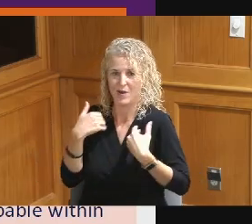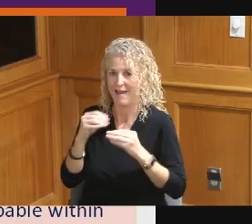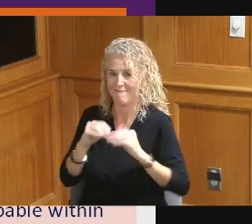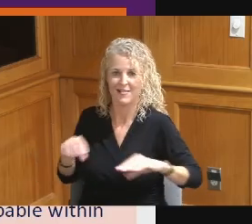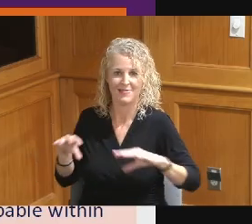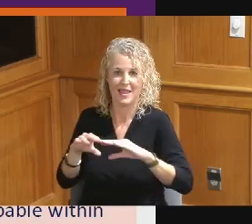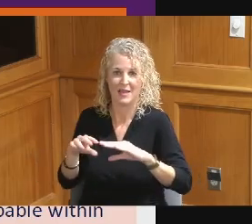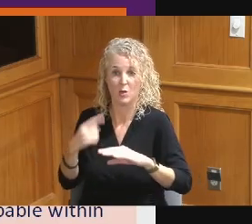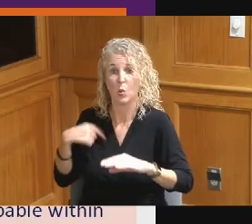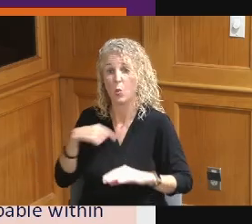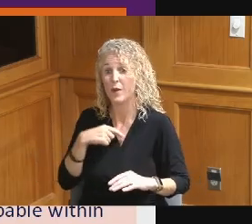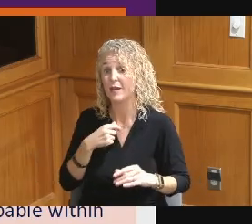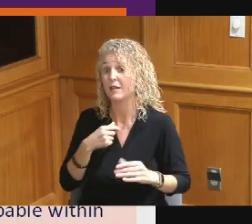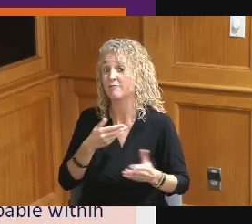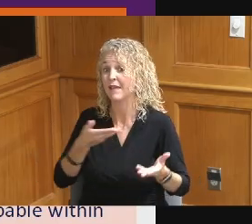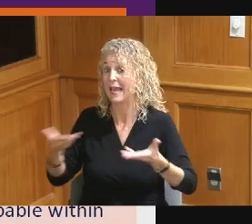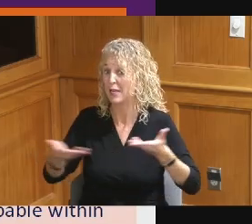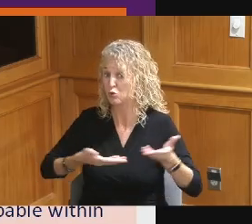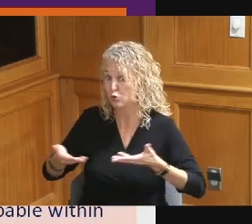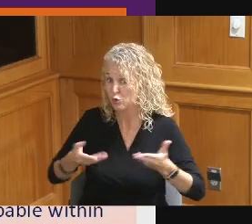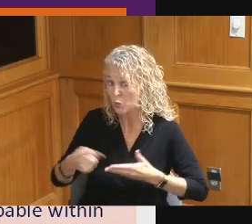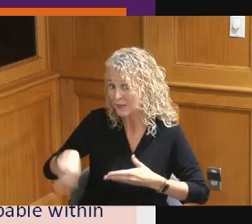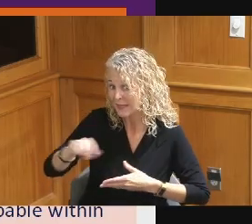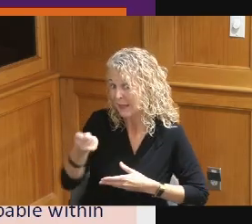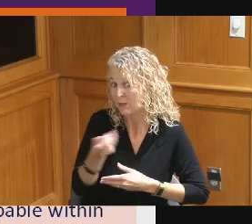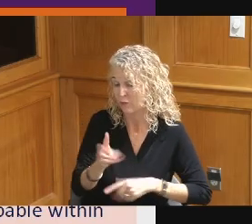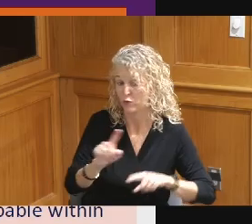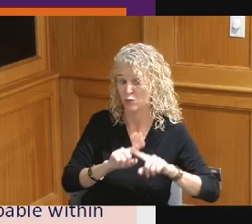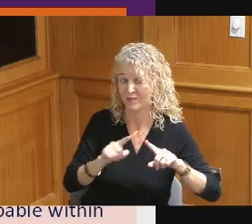different potential sellers of land